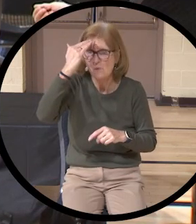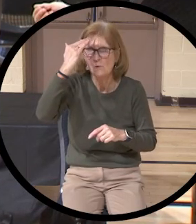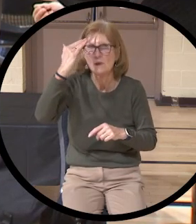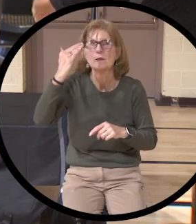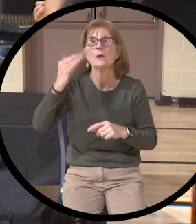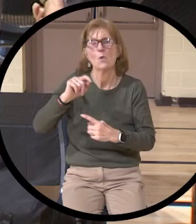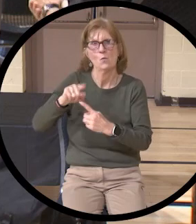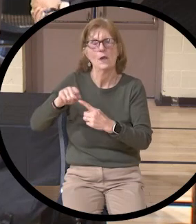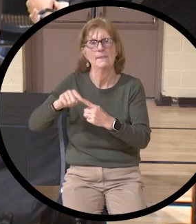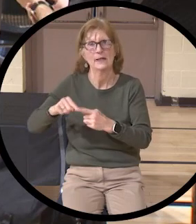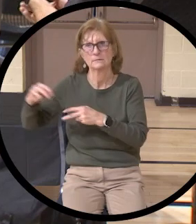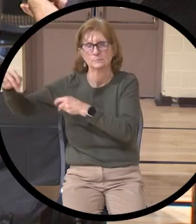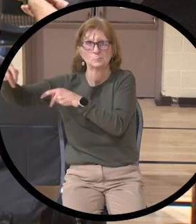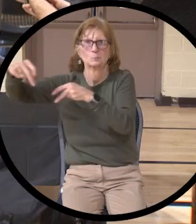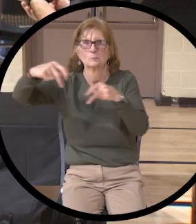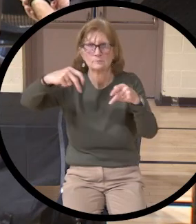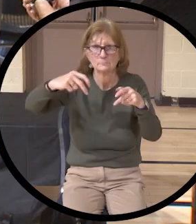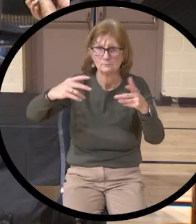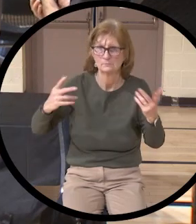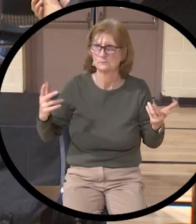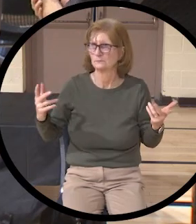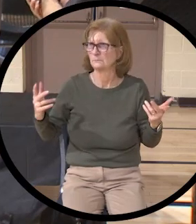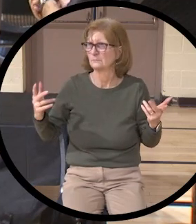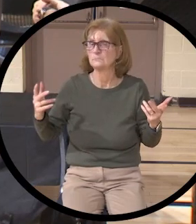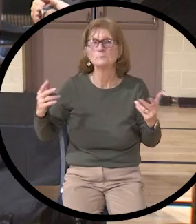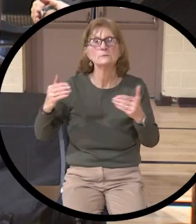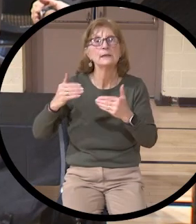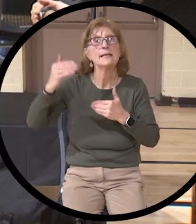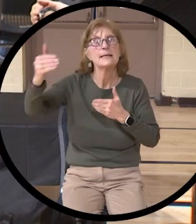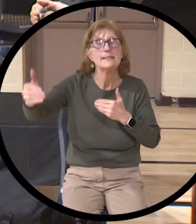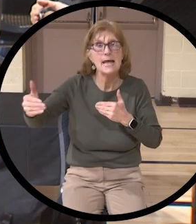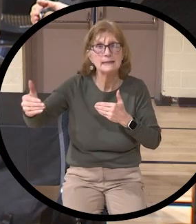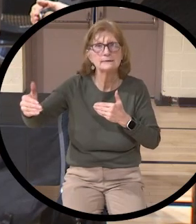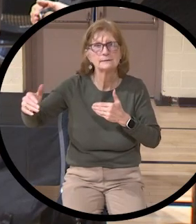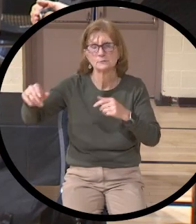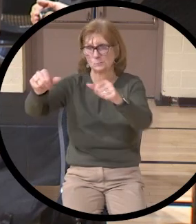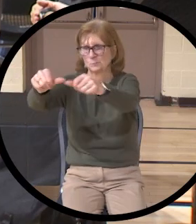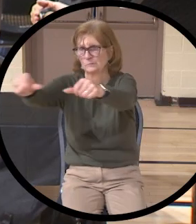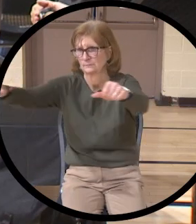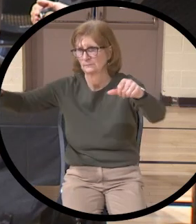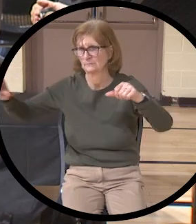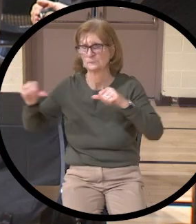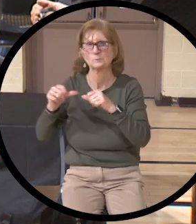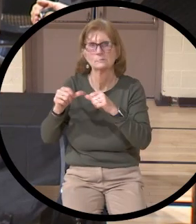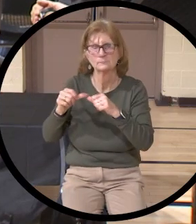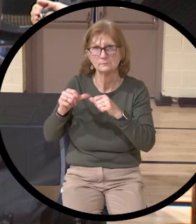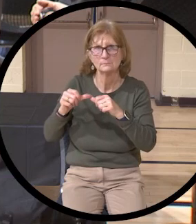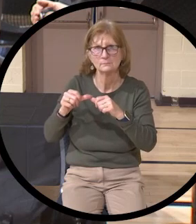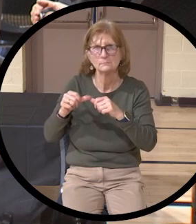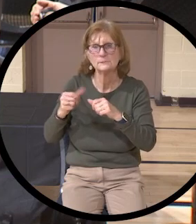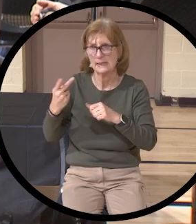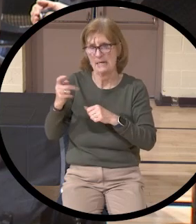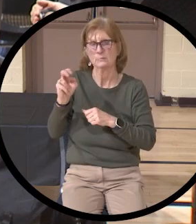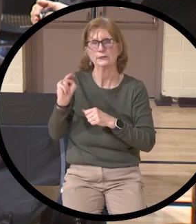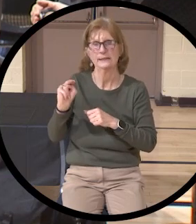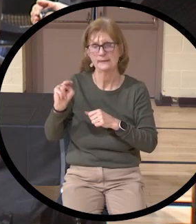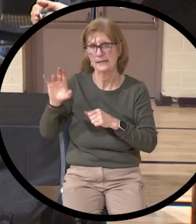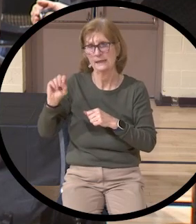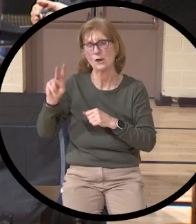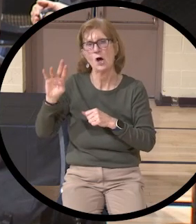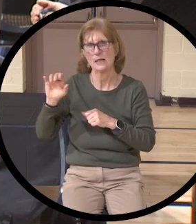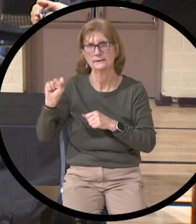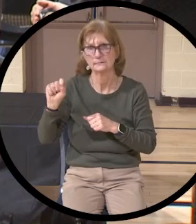one person working. In the next block is Collins and Haverton.